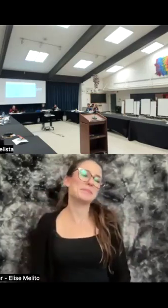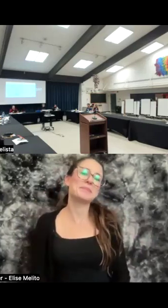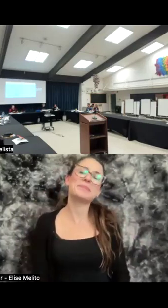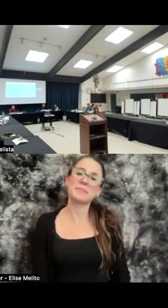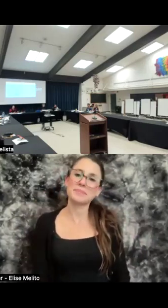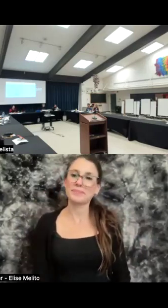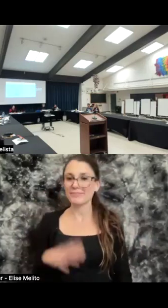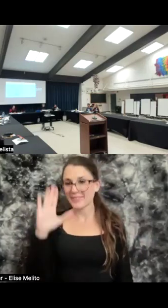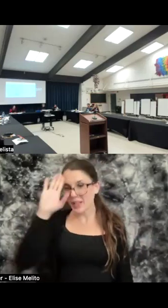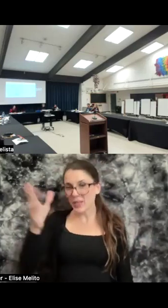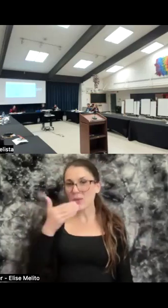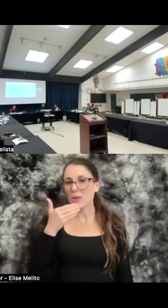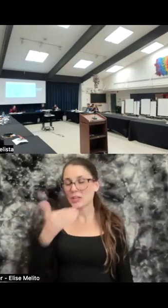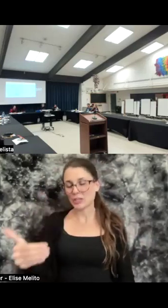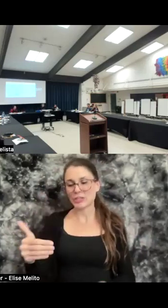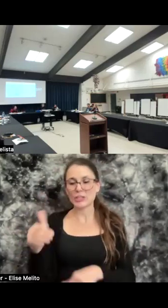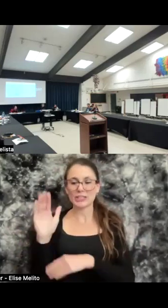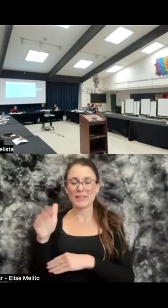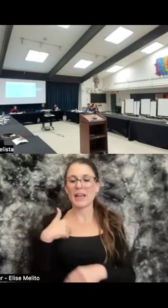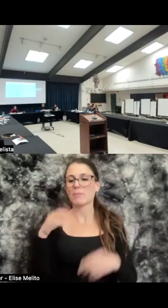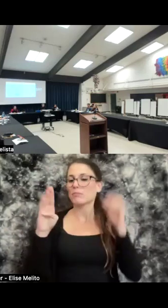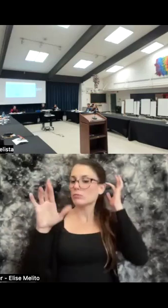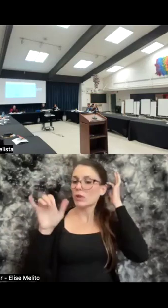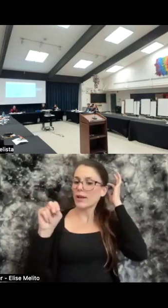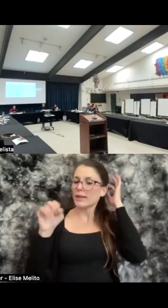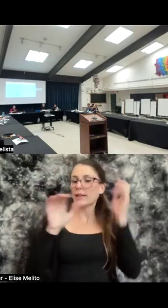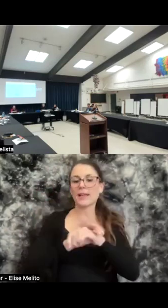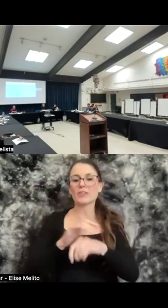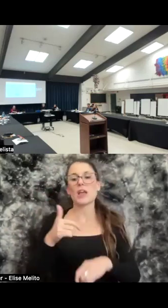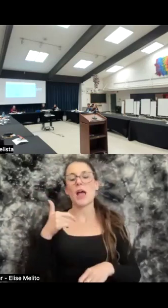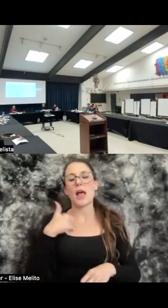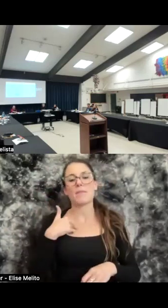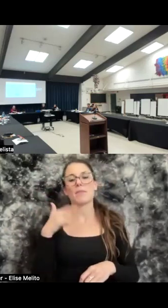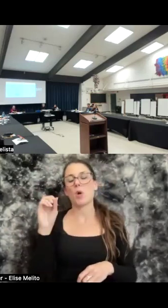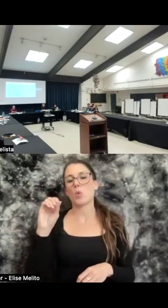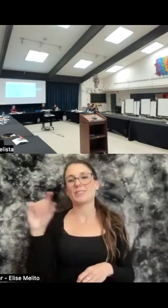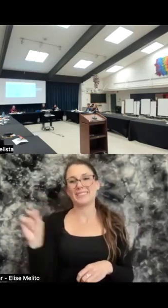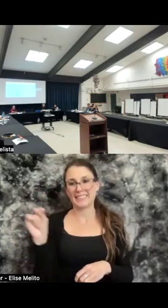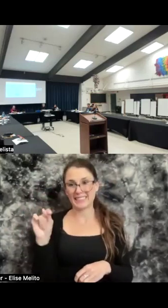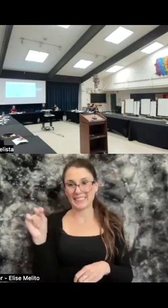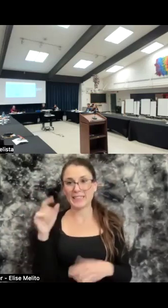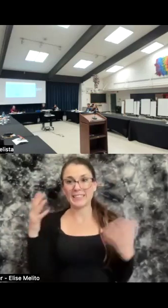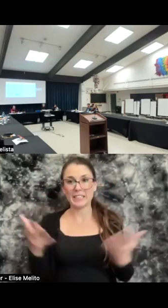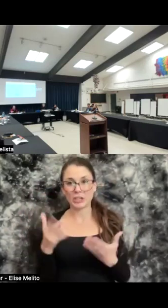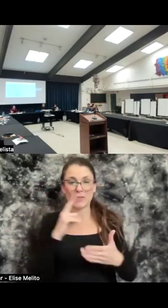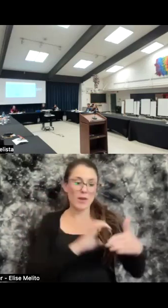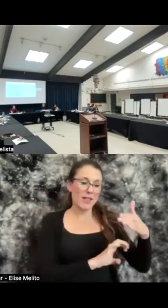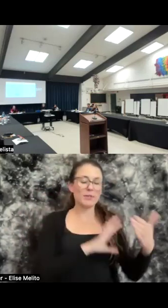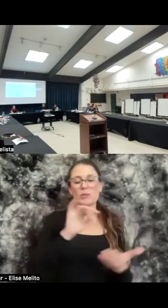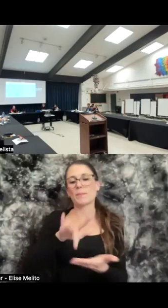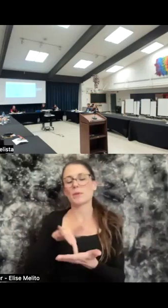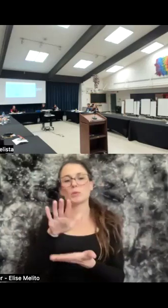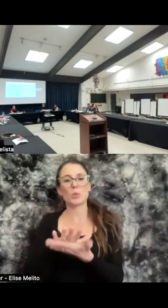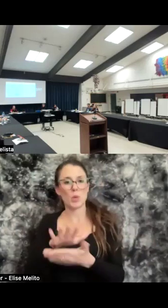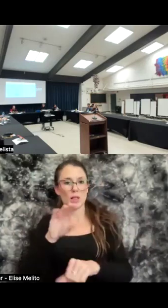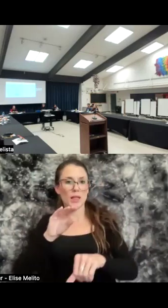Good evening, I'm Brian Inglis. I'm the occupational therapist here at AEA at the elementary and middle school campuses. And